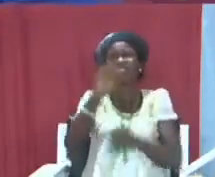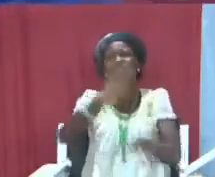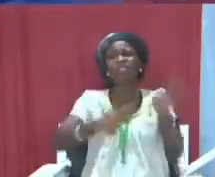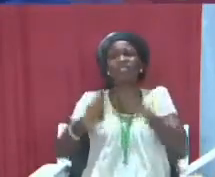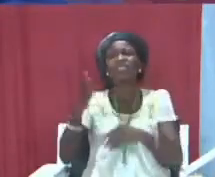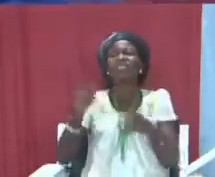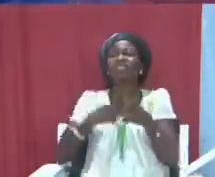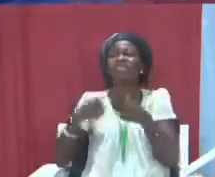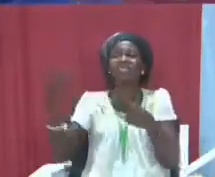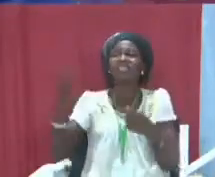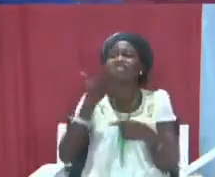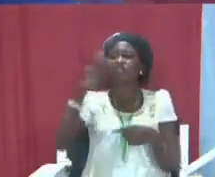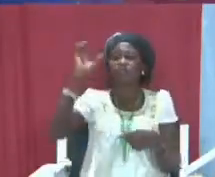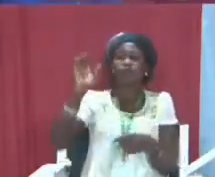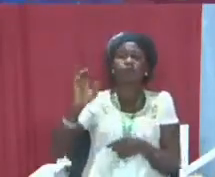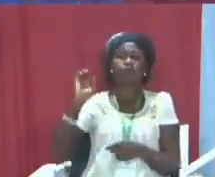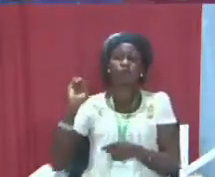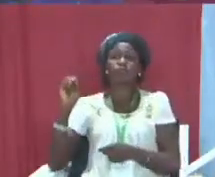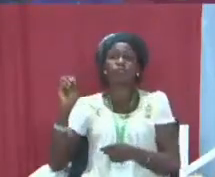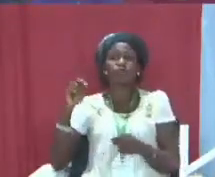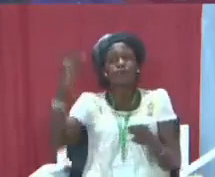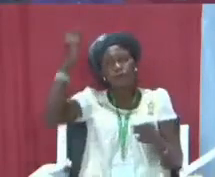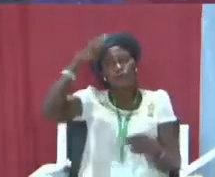is a cause.